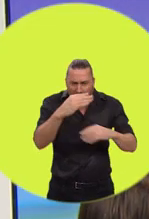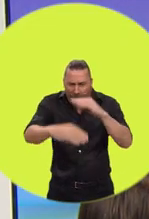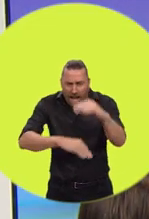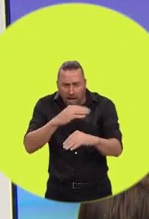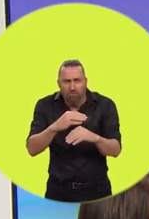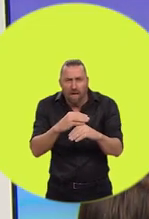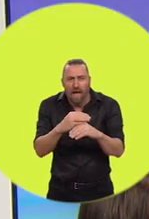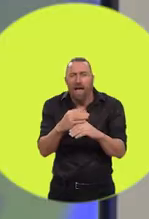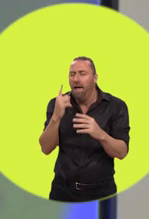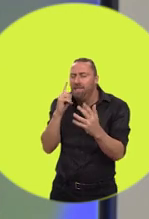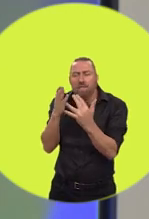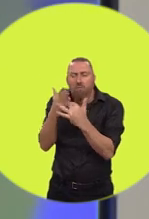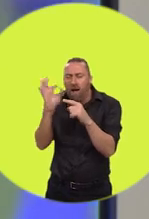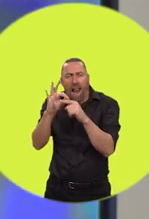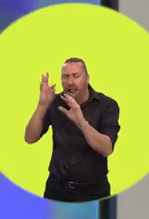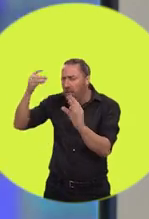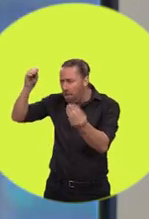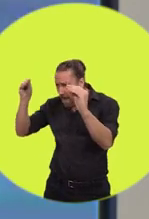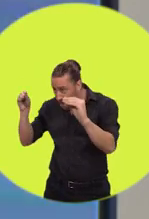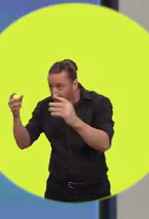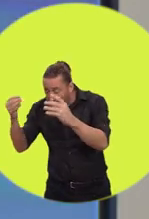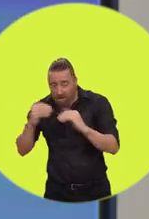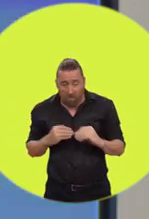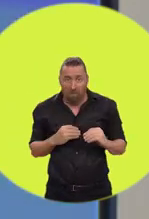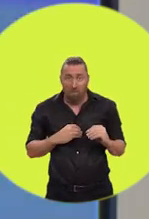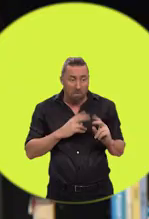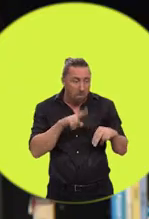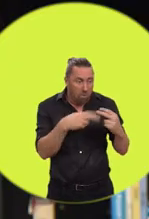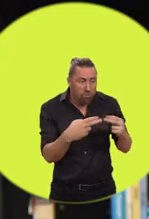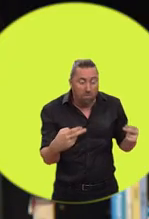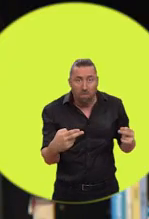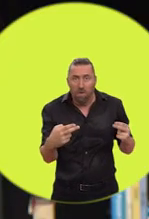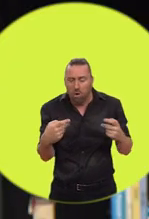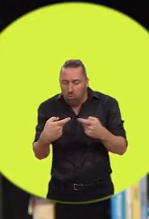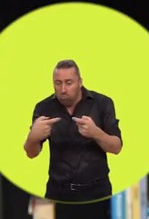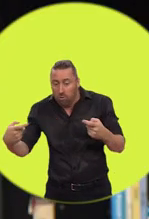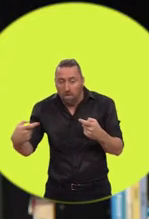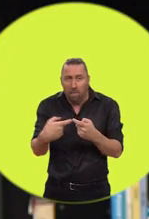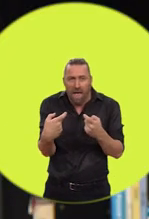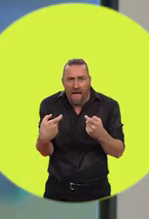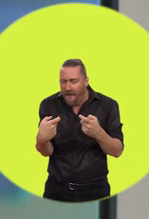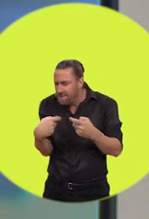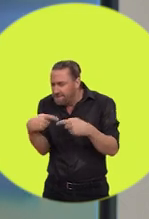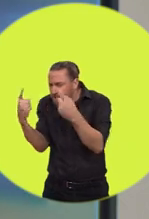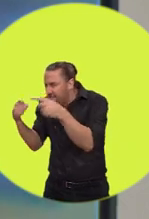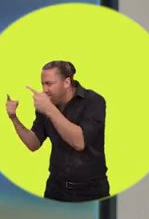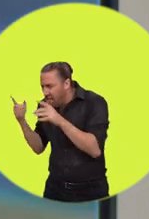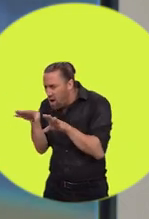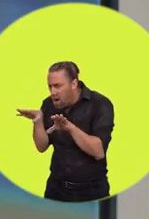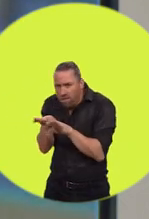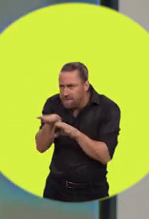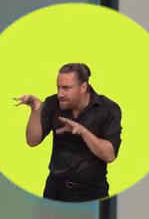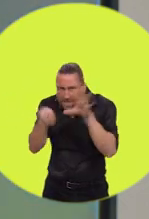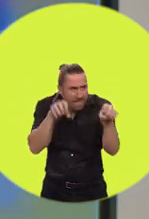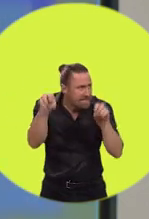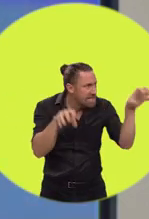and cellophane. He recycled ribbons, rubber bands, and random rubbish.